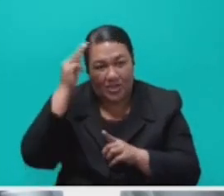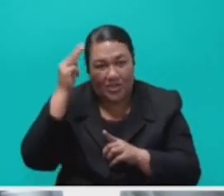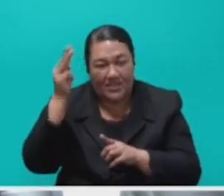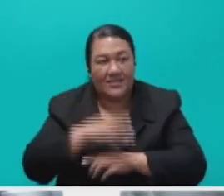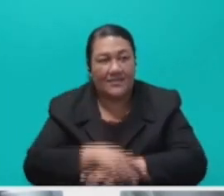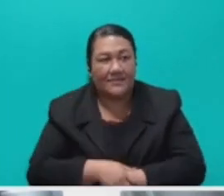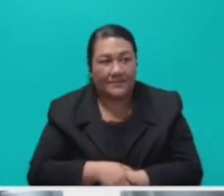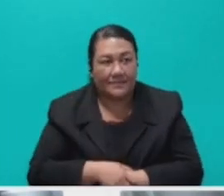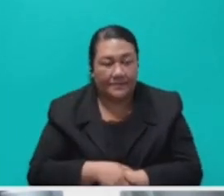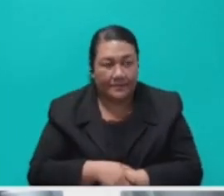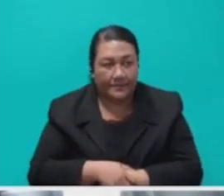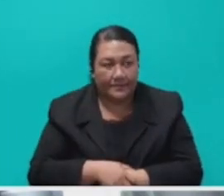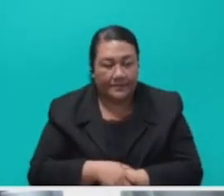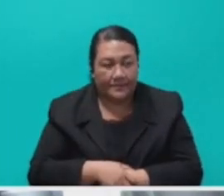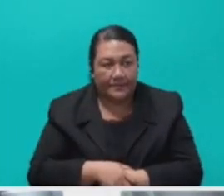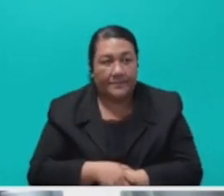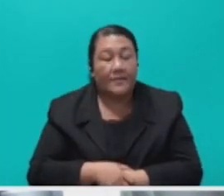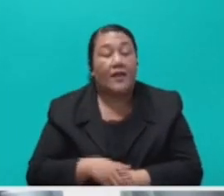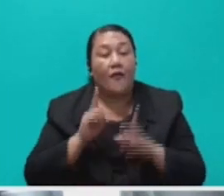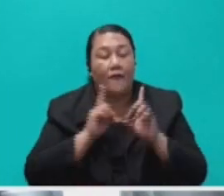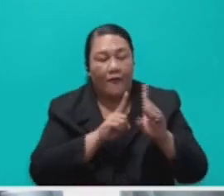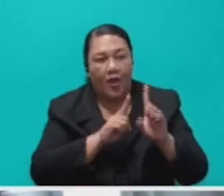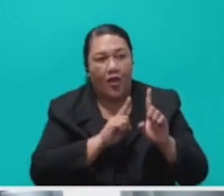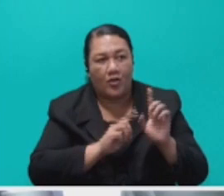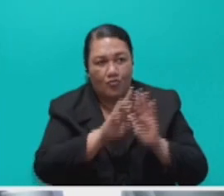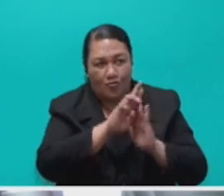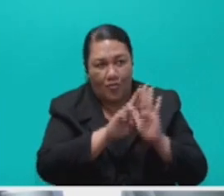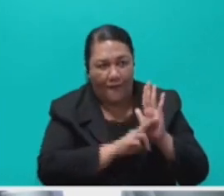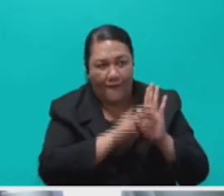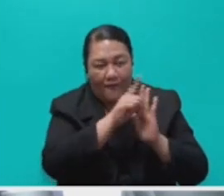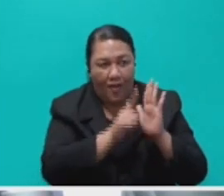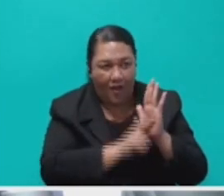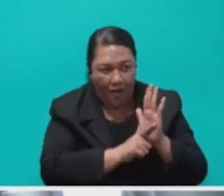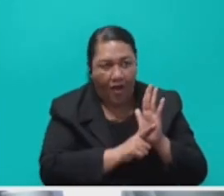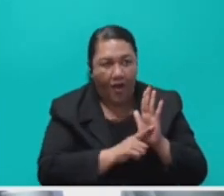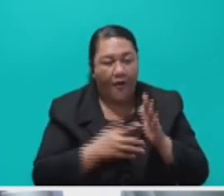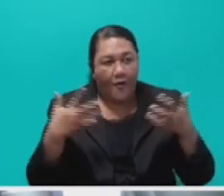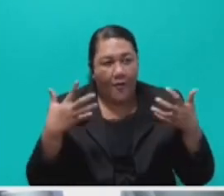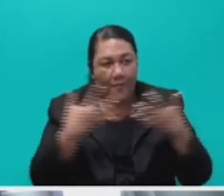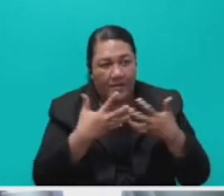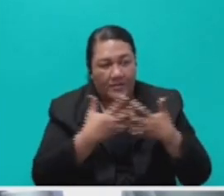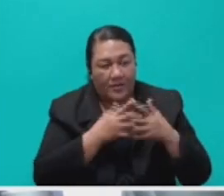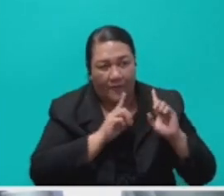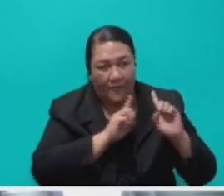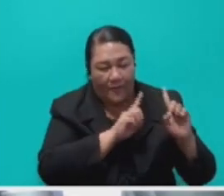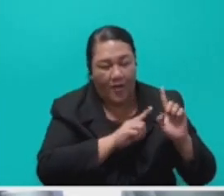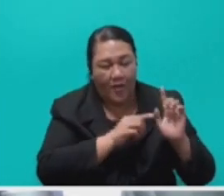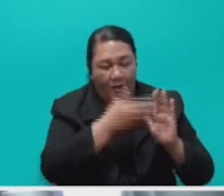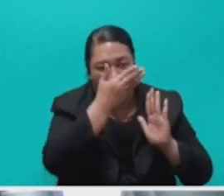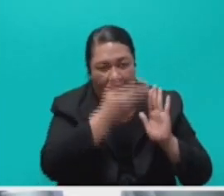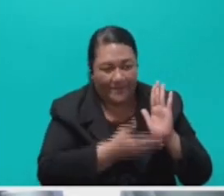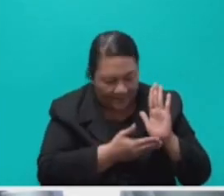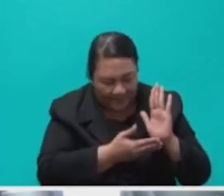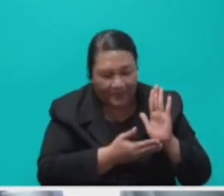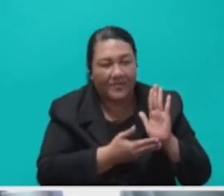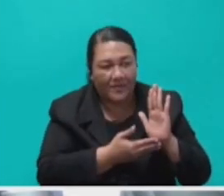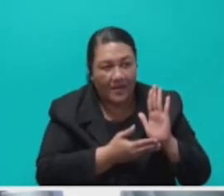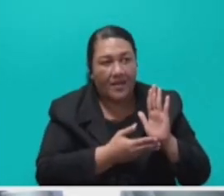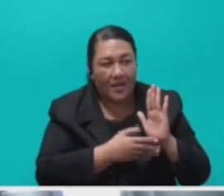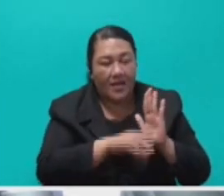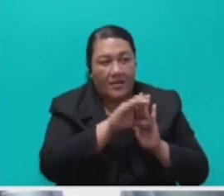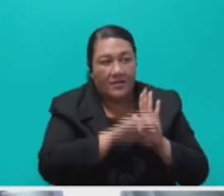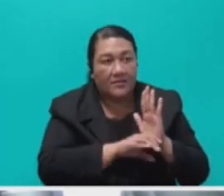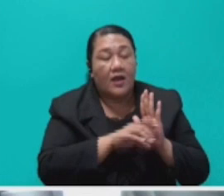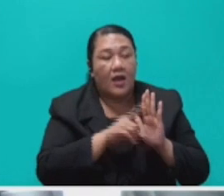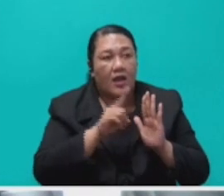adherence to the rule of law, compliance with 2013 Constitution, and recognizing that Fiji is a